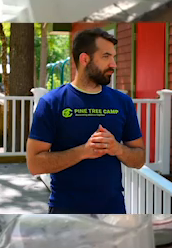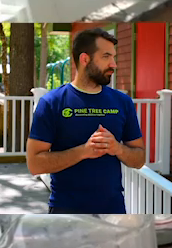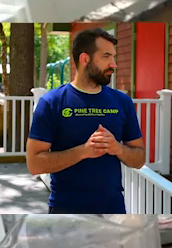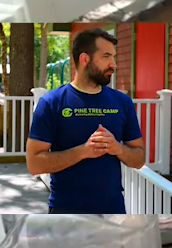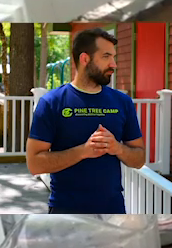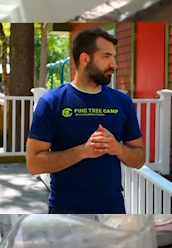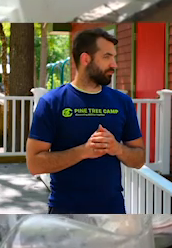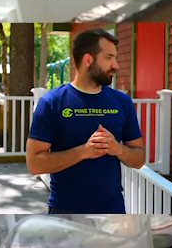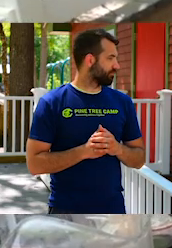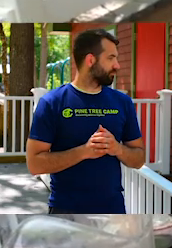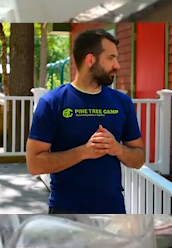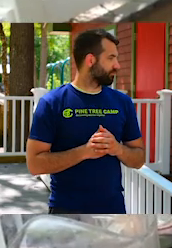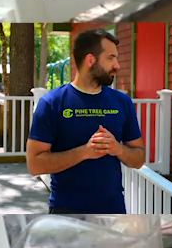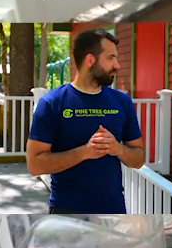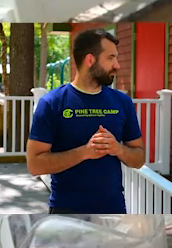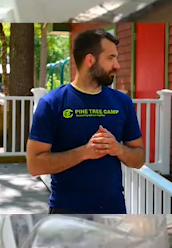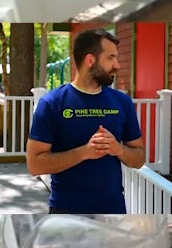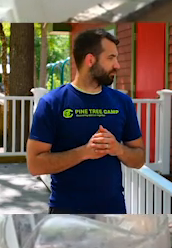then just drape